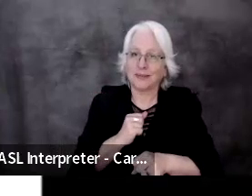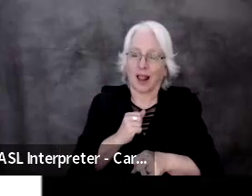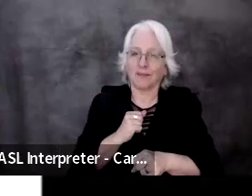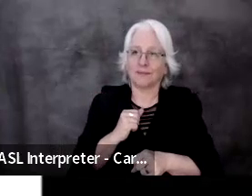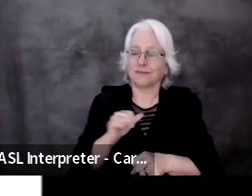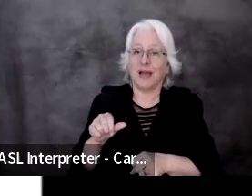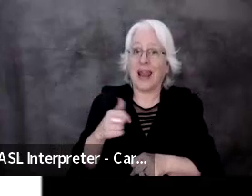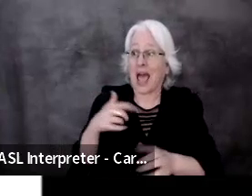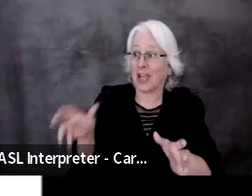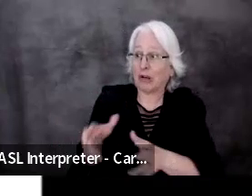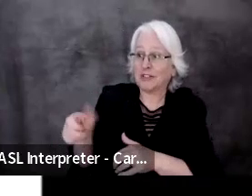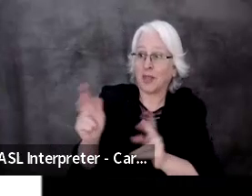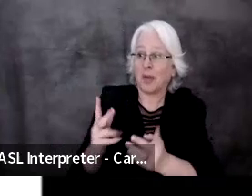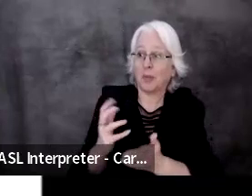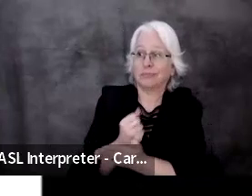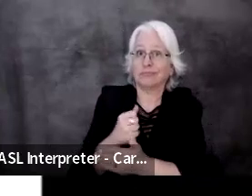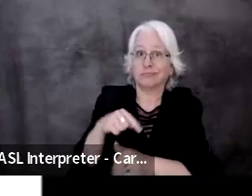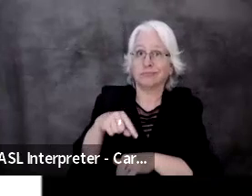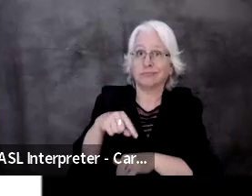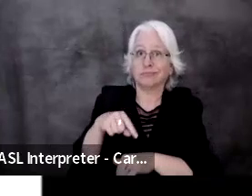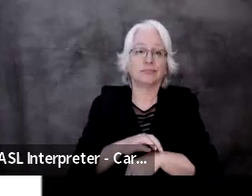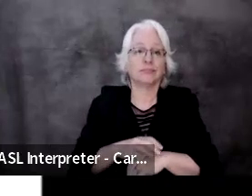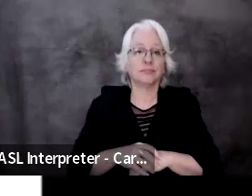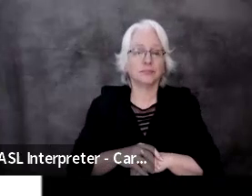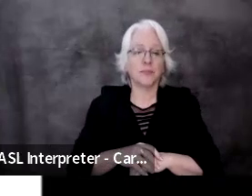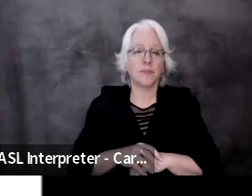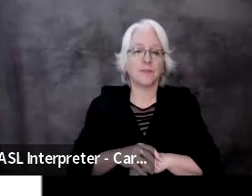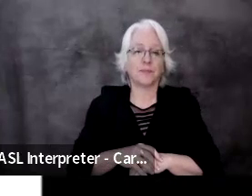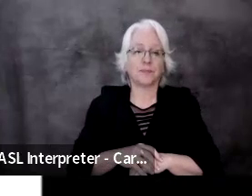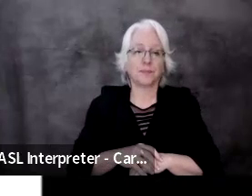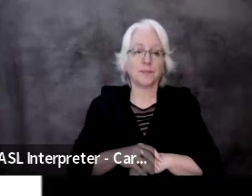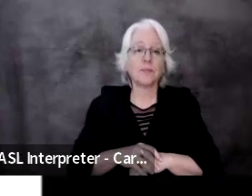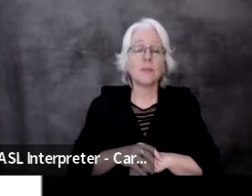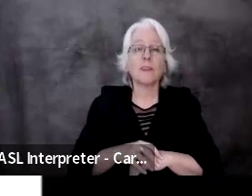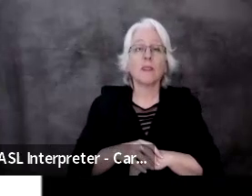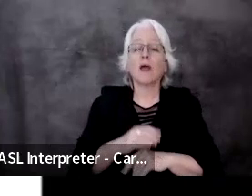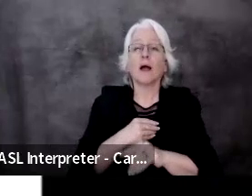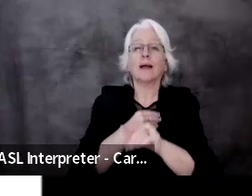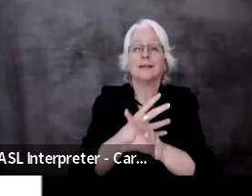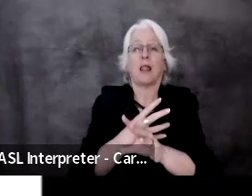encourage other people to use this kind of technology. Telehealth services.